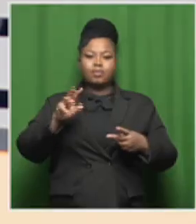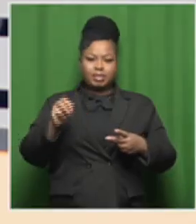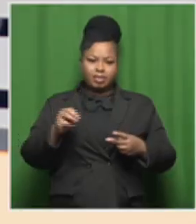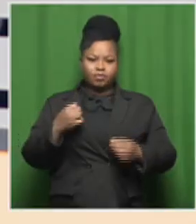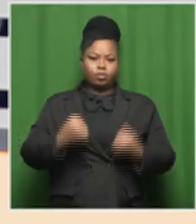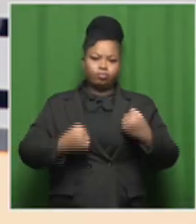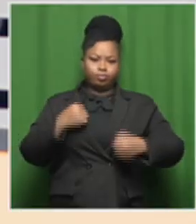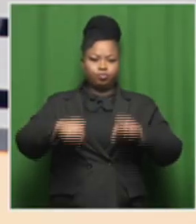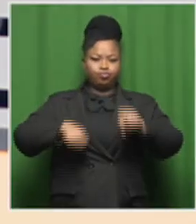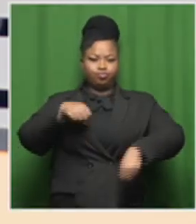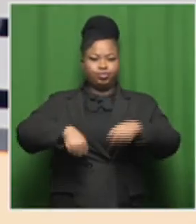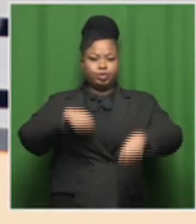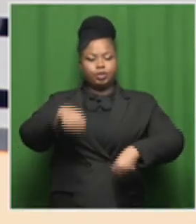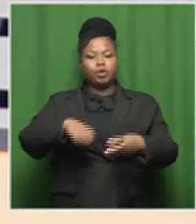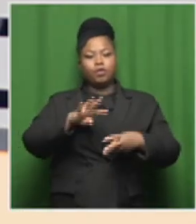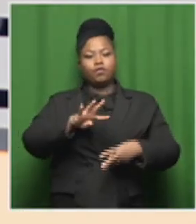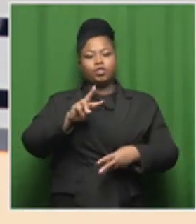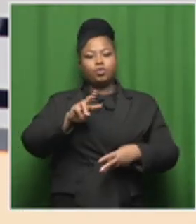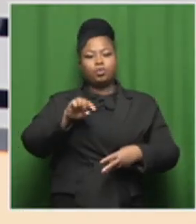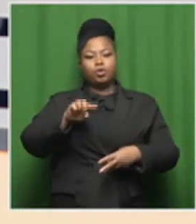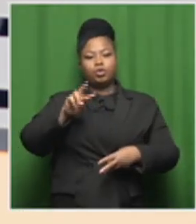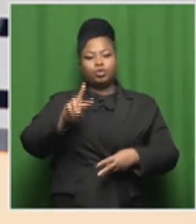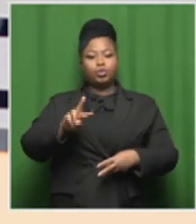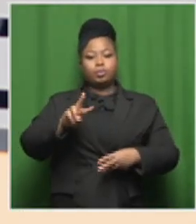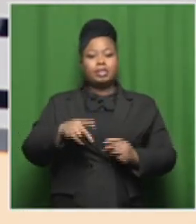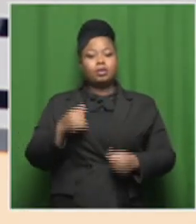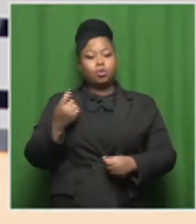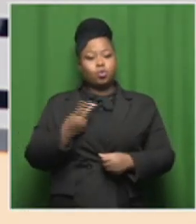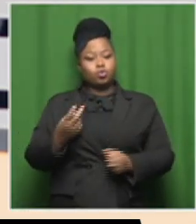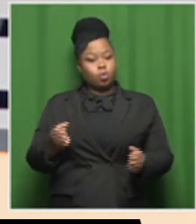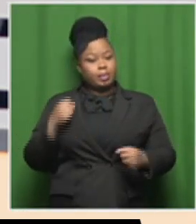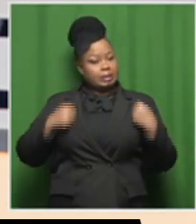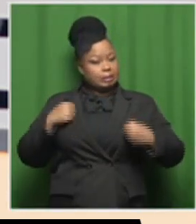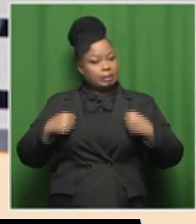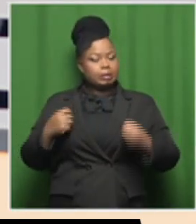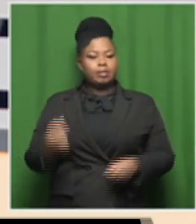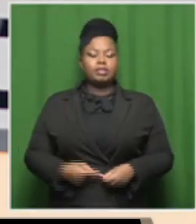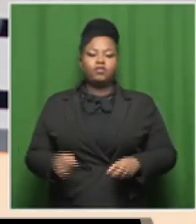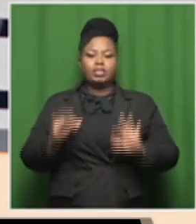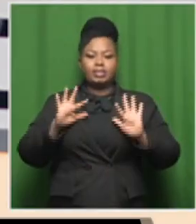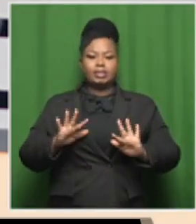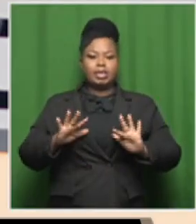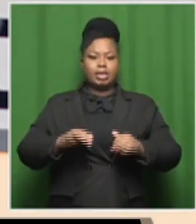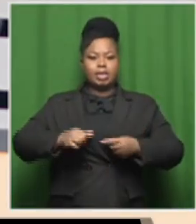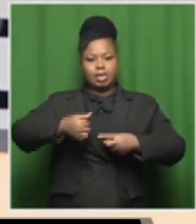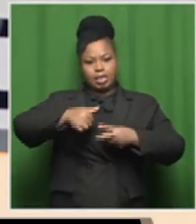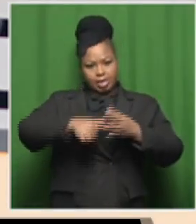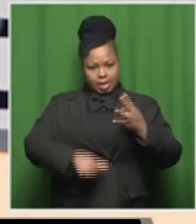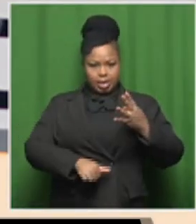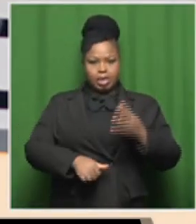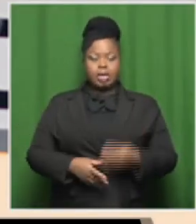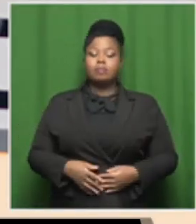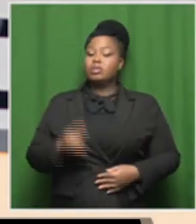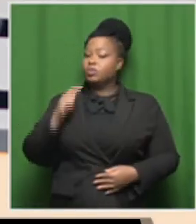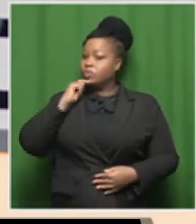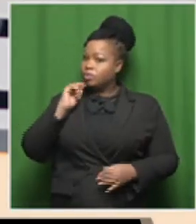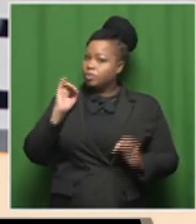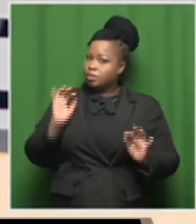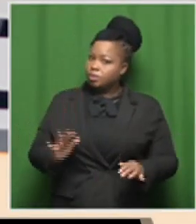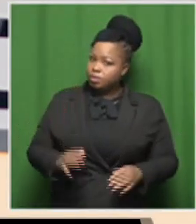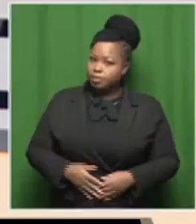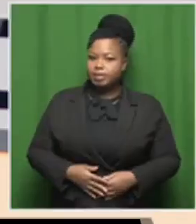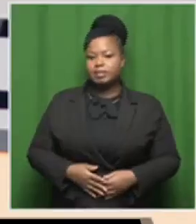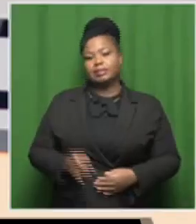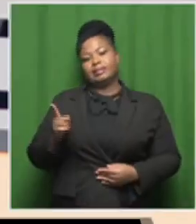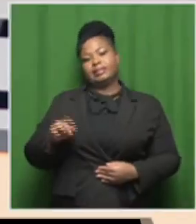marathon of 42.2 kilometers, which requires high standards of fitness. And to do 10 of these events consecutively is absolute madness. And